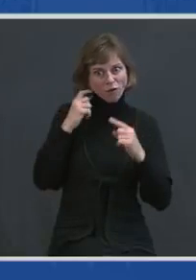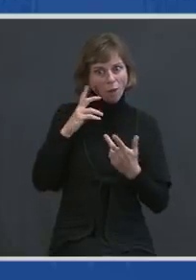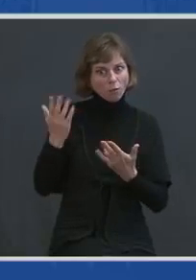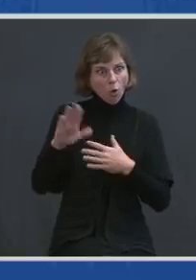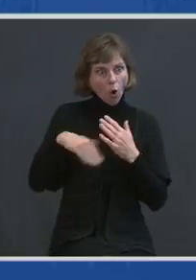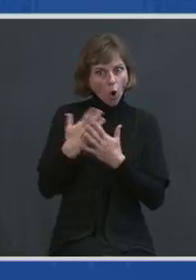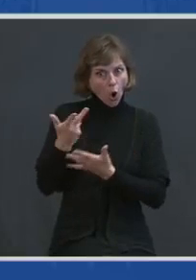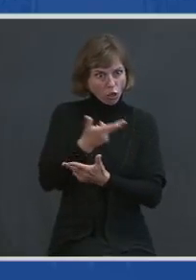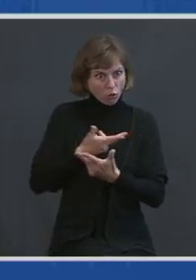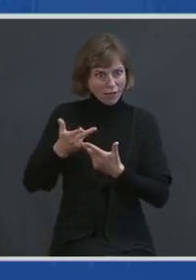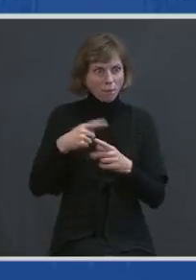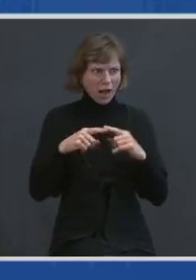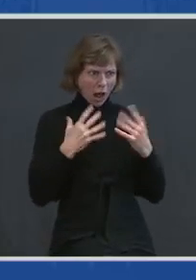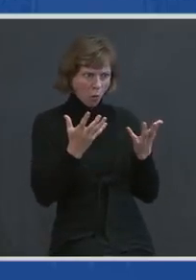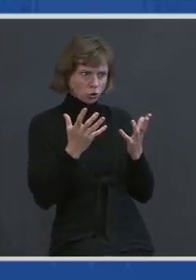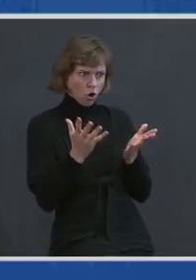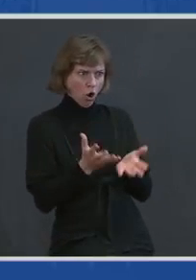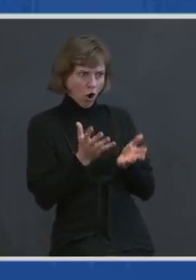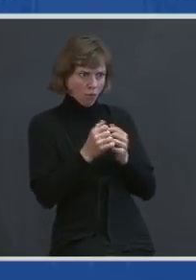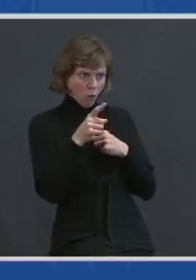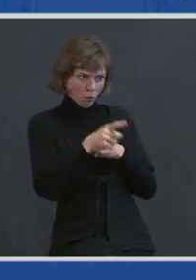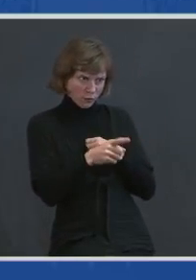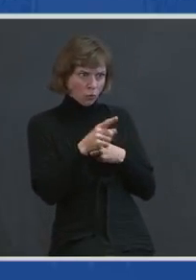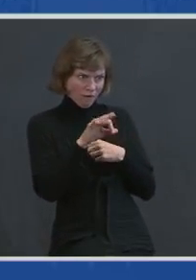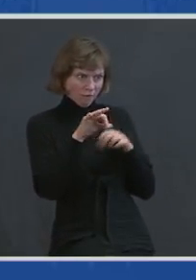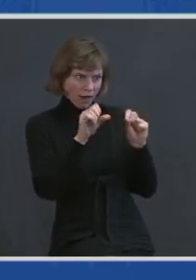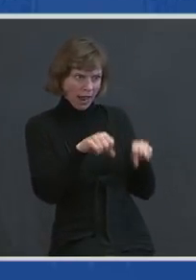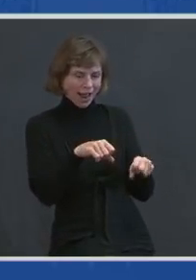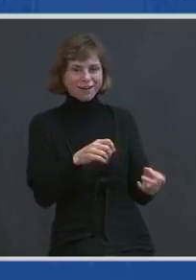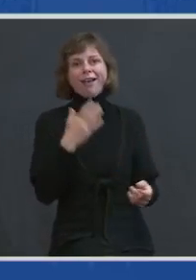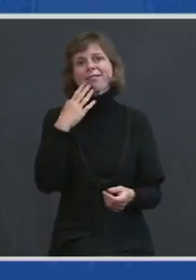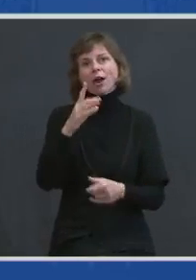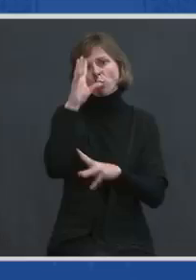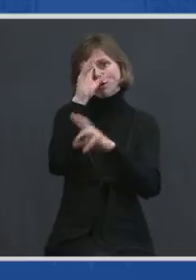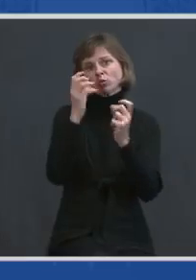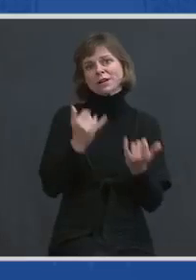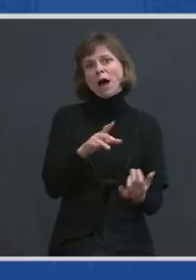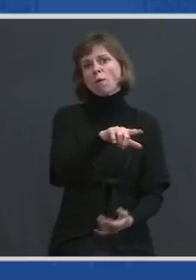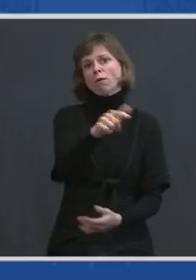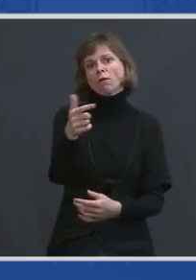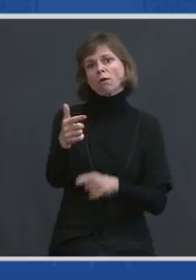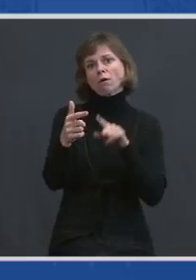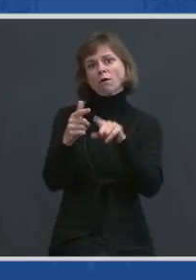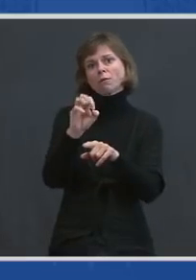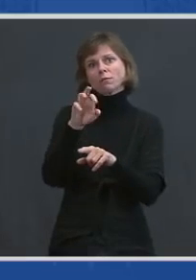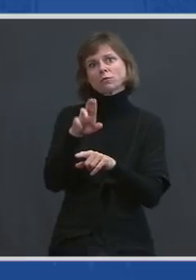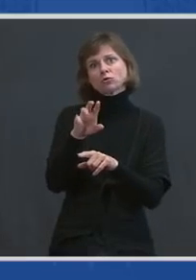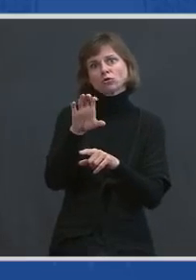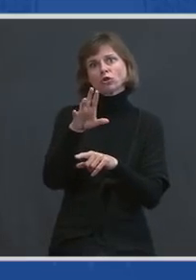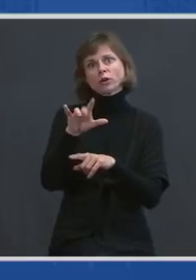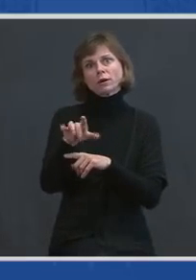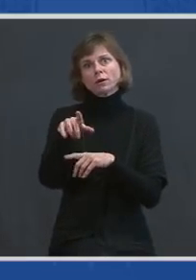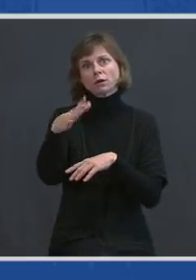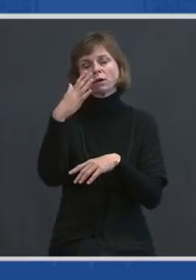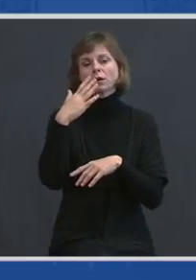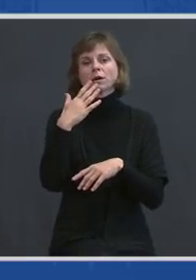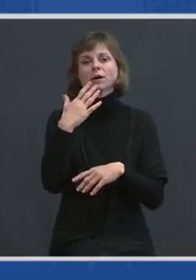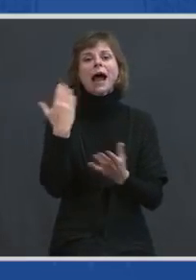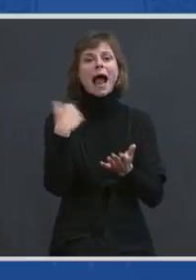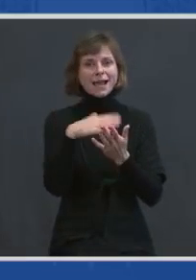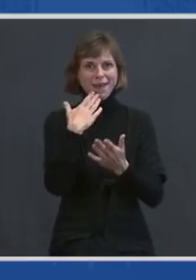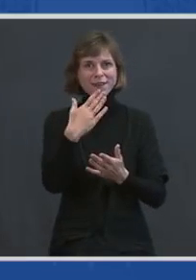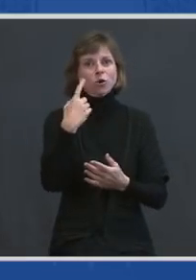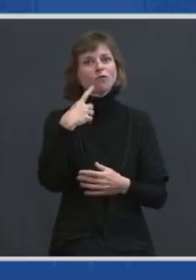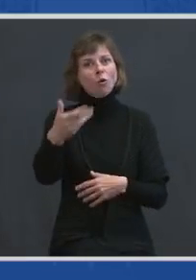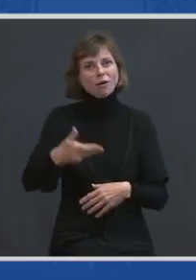if I can. Thank you, Mr. President. With that, we'll turn it over to you, Mr. Kerr. Well, once again, thank you for having